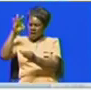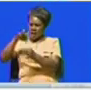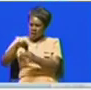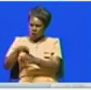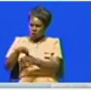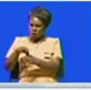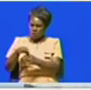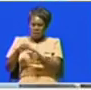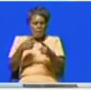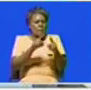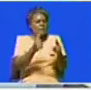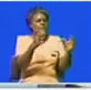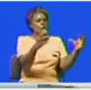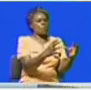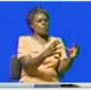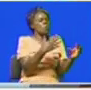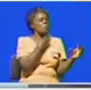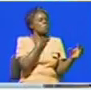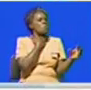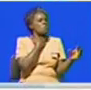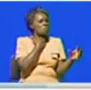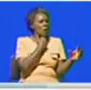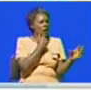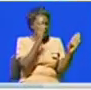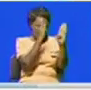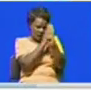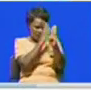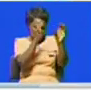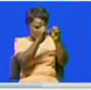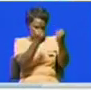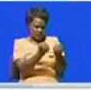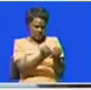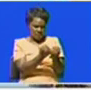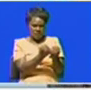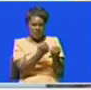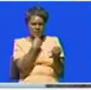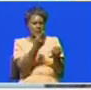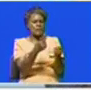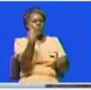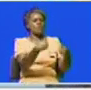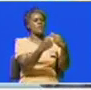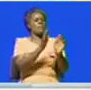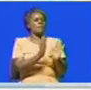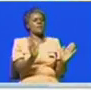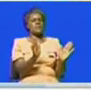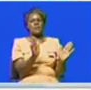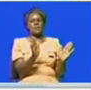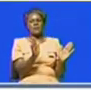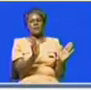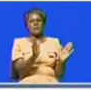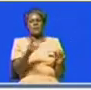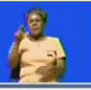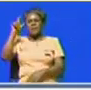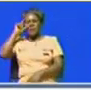verifiable elections, and then those of us who want an opaque system that simply tells you this is the winner. Why Chiloba